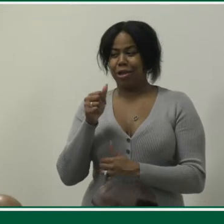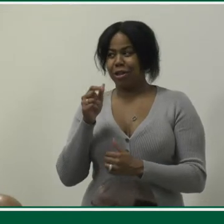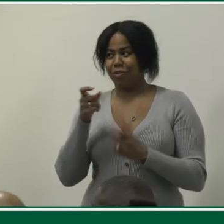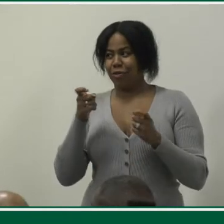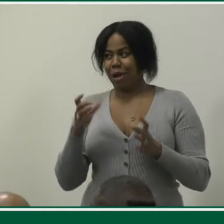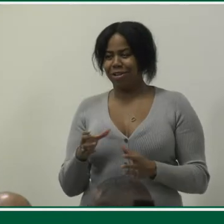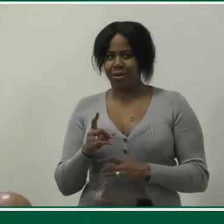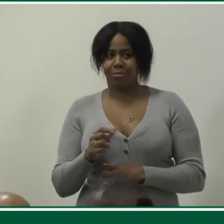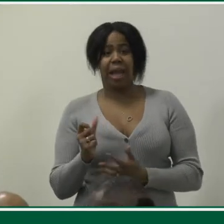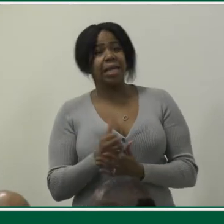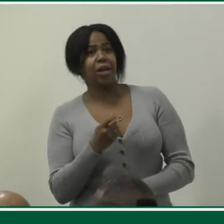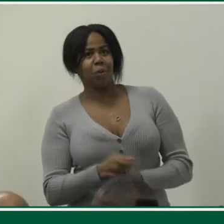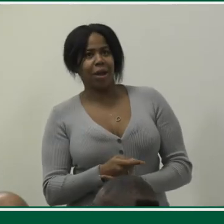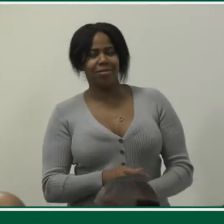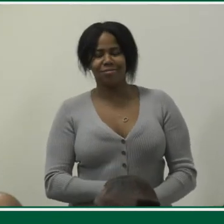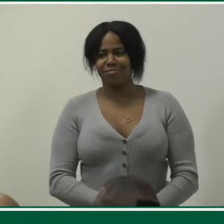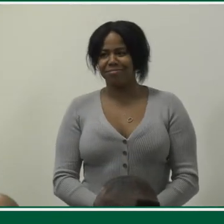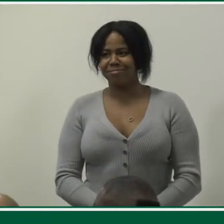right.